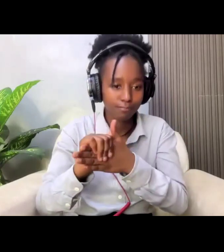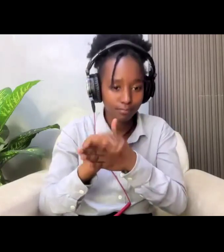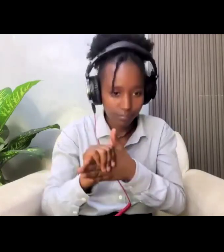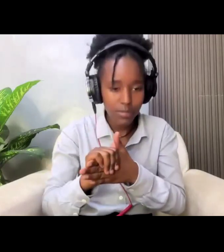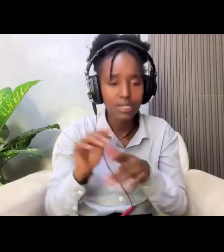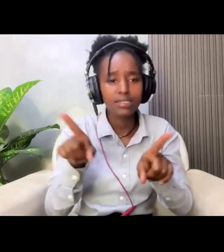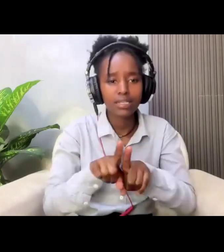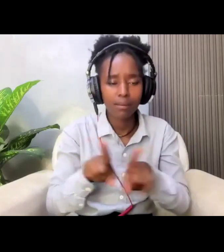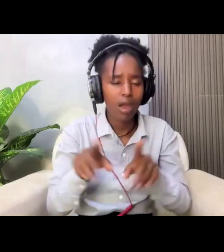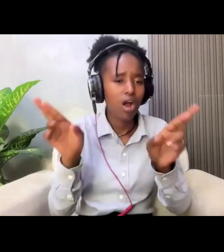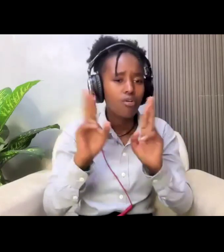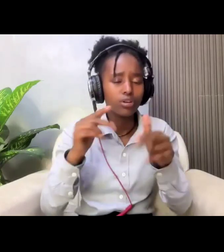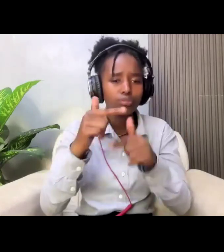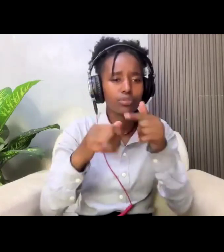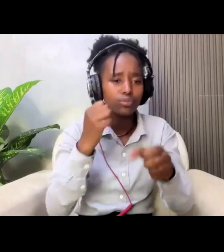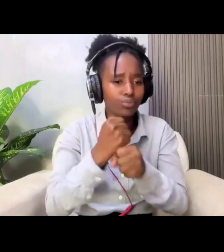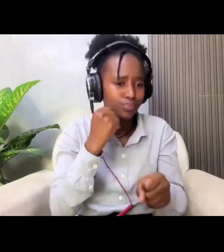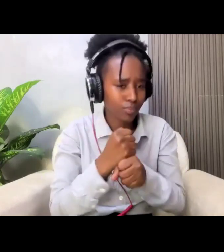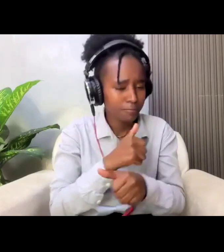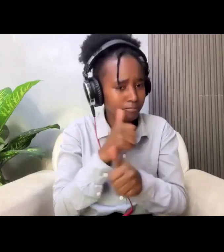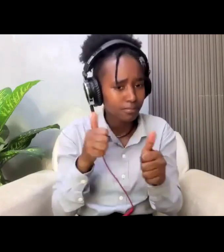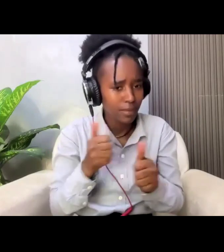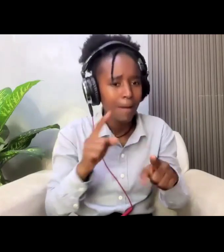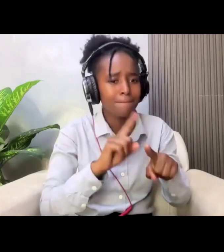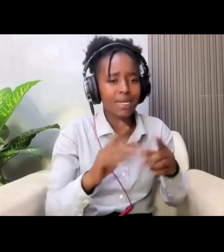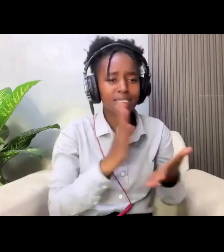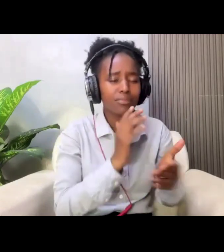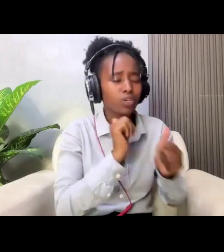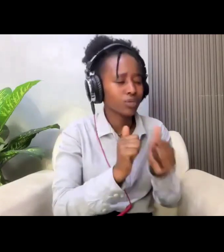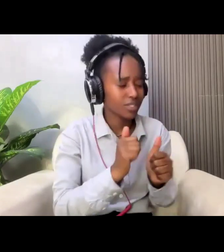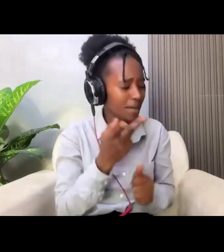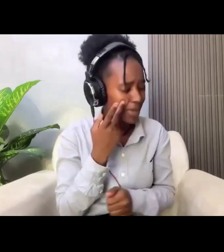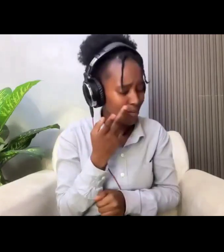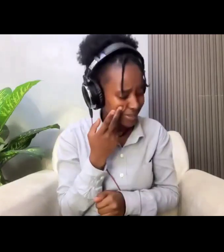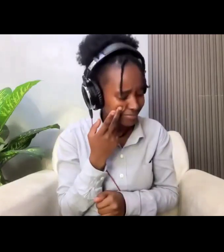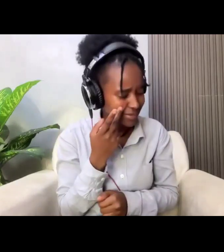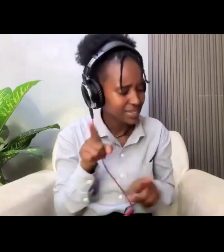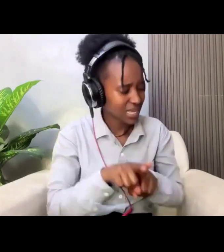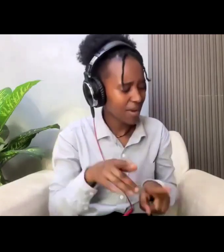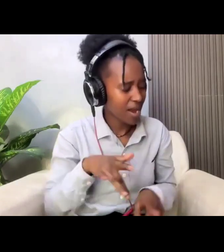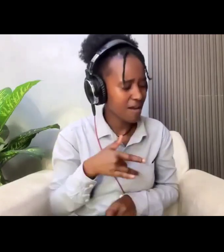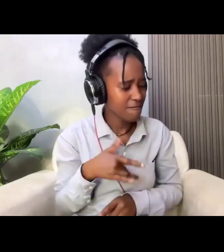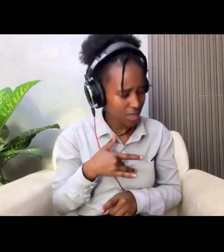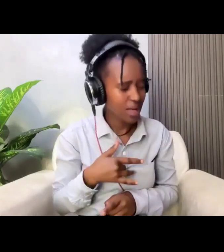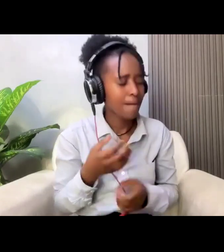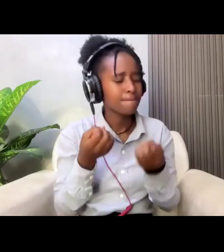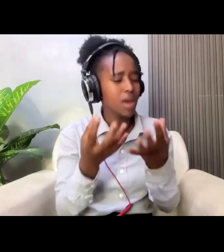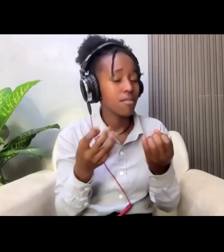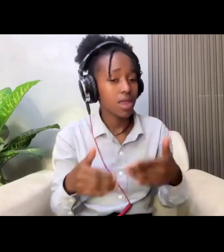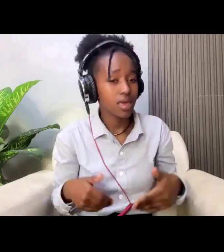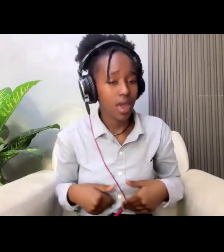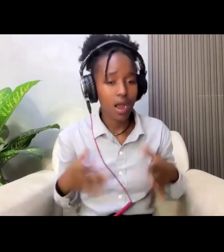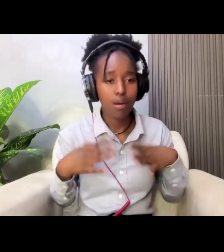to doing this. But one thing that I've observed is young persons,